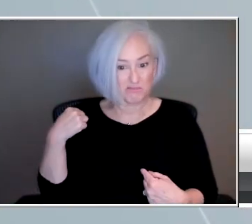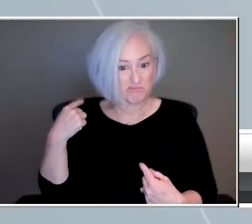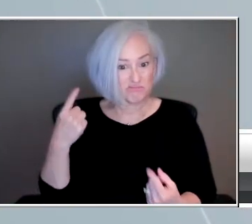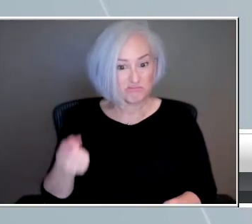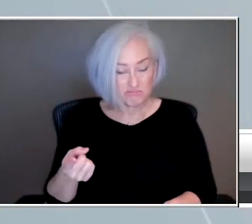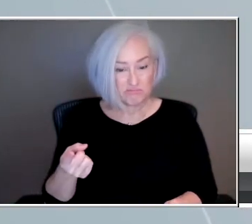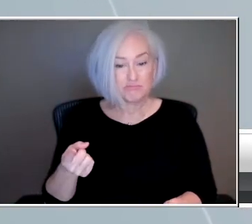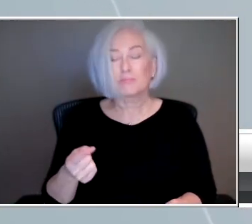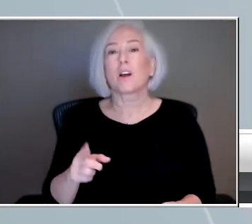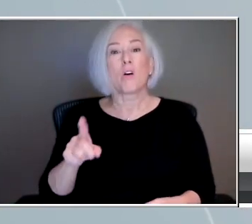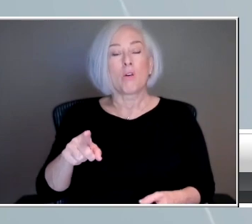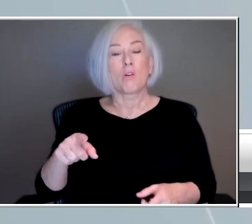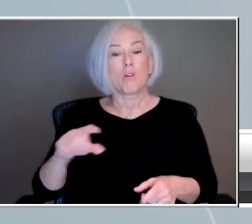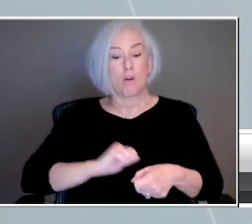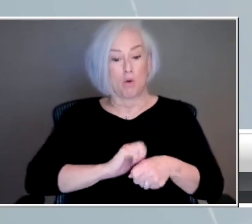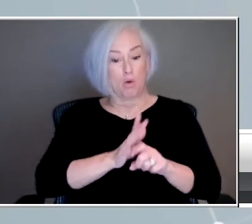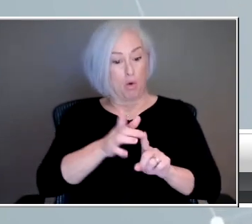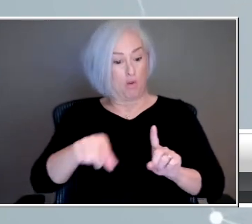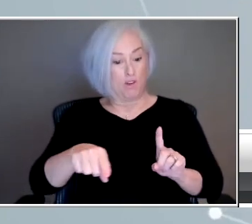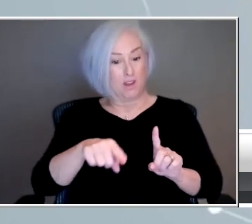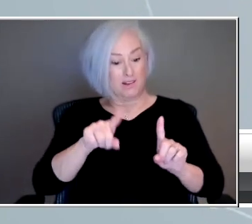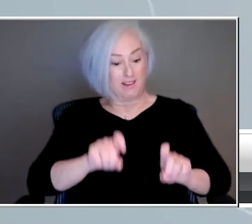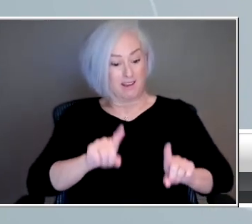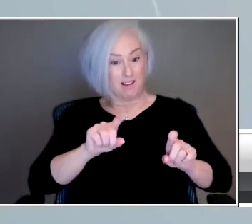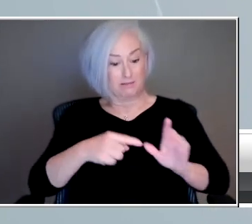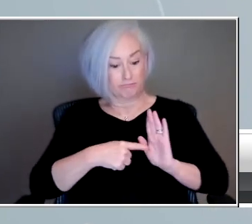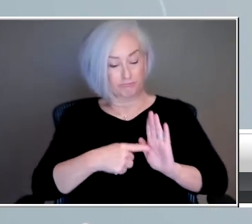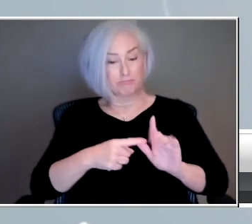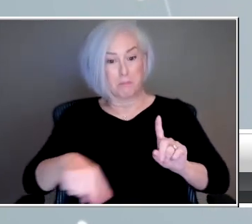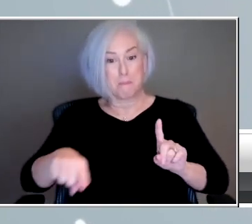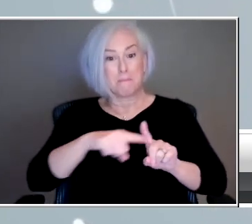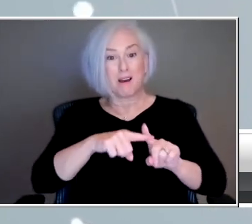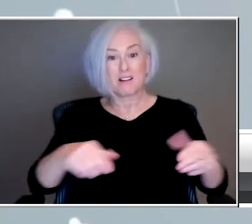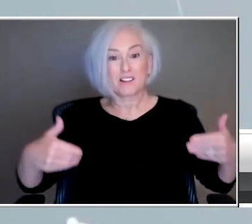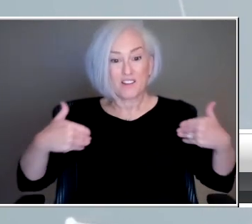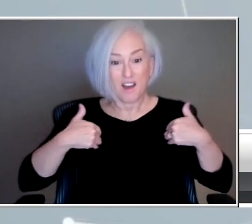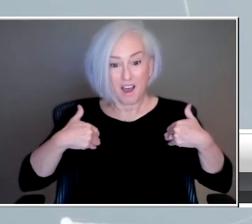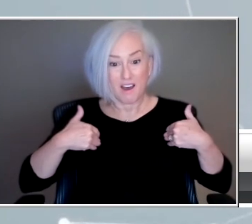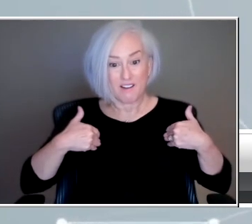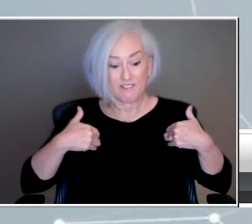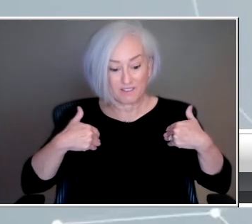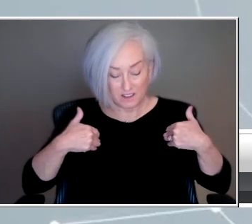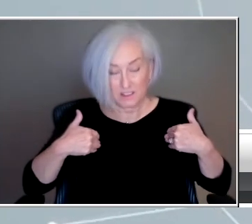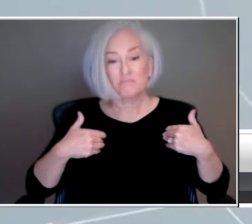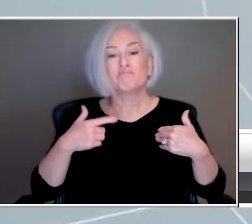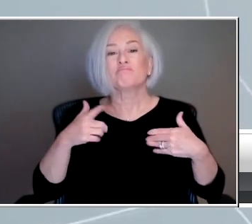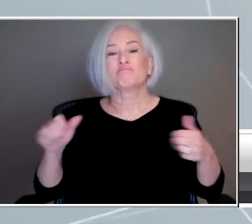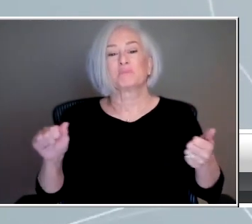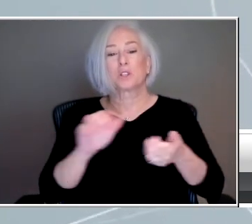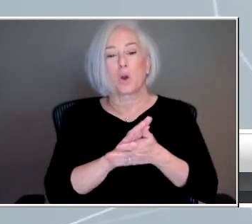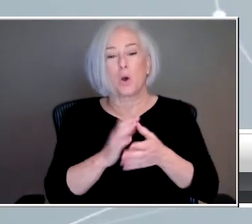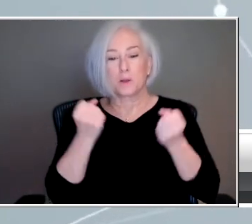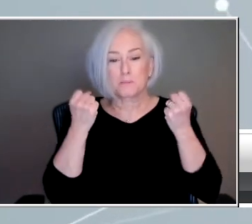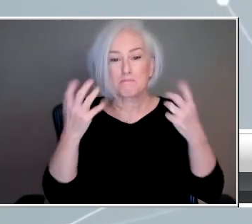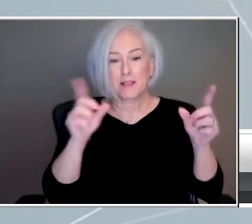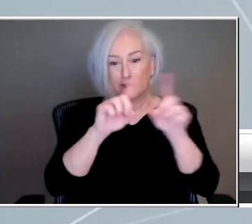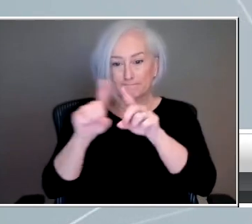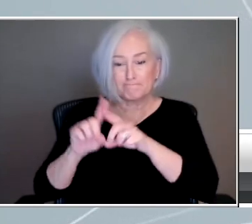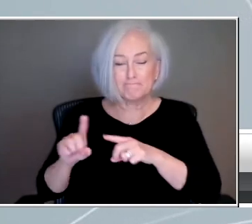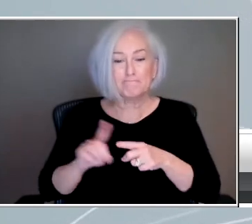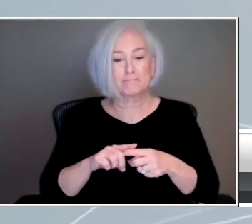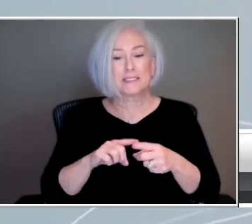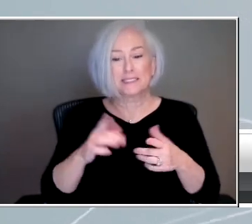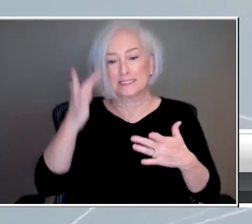positive COVID test led to a debilitating slew of symptoms. We check in on life after long COVID,